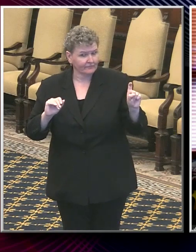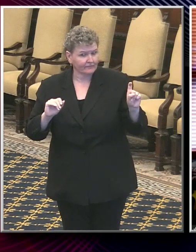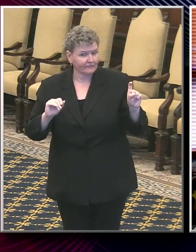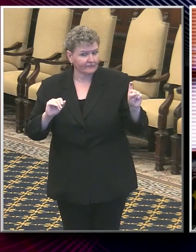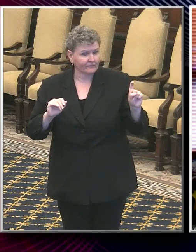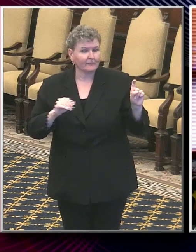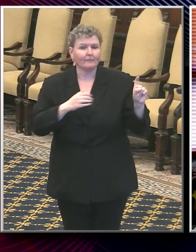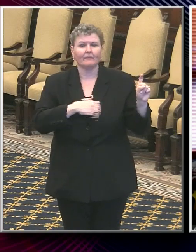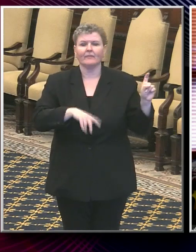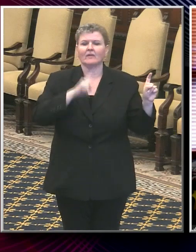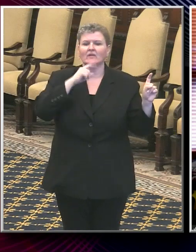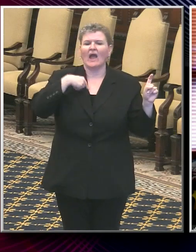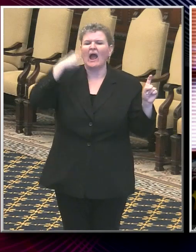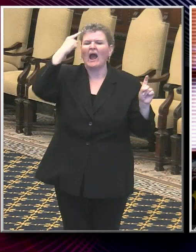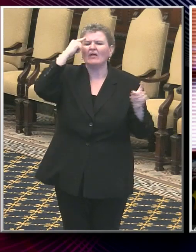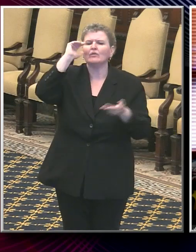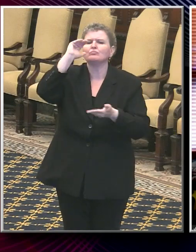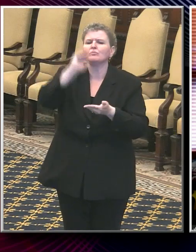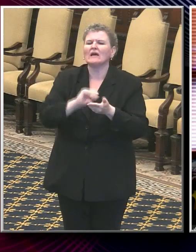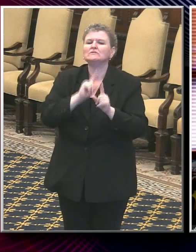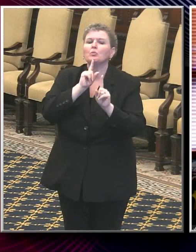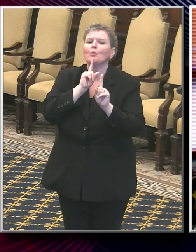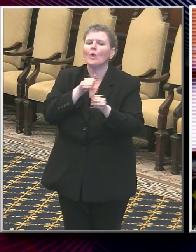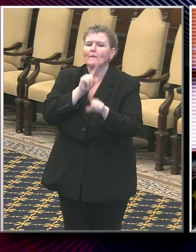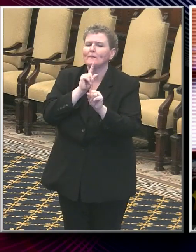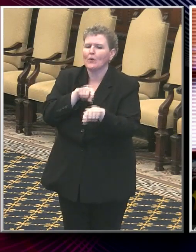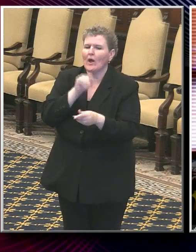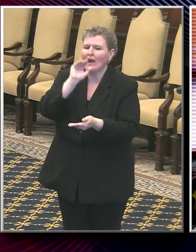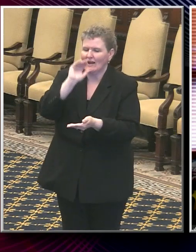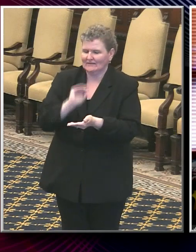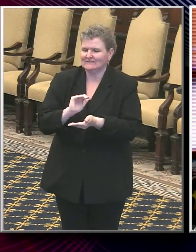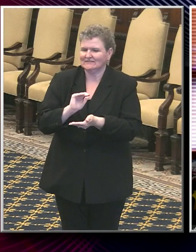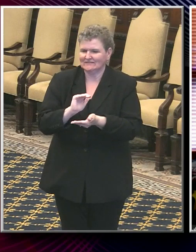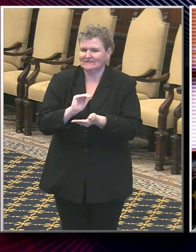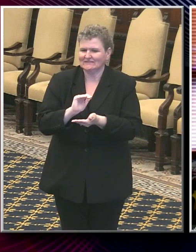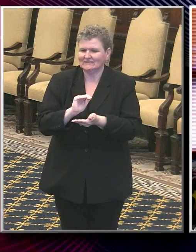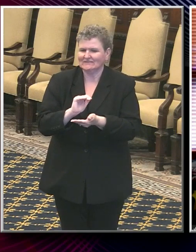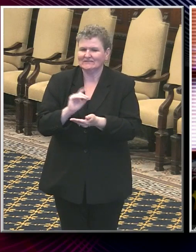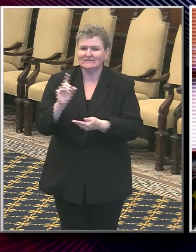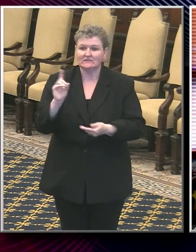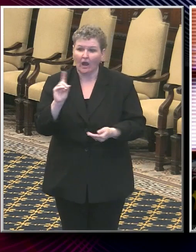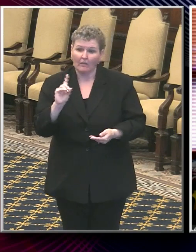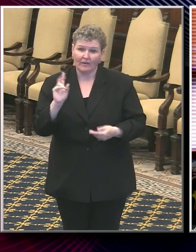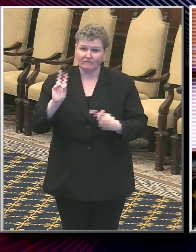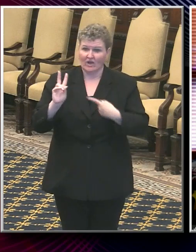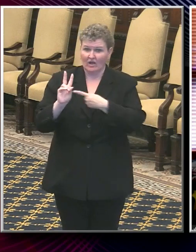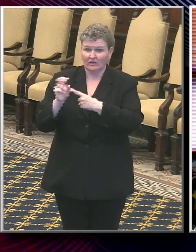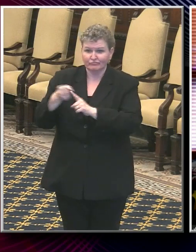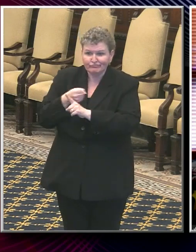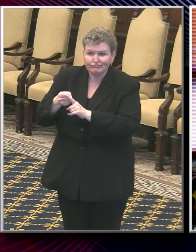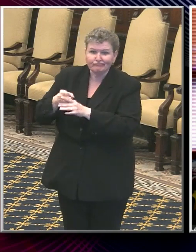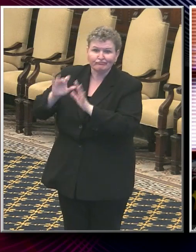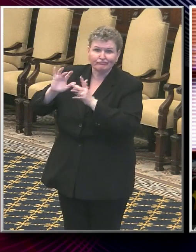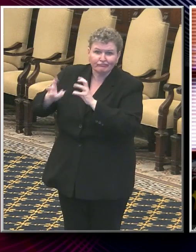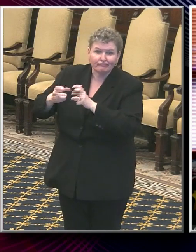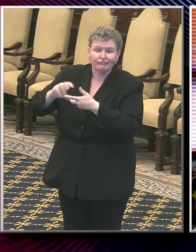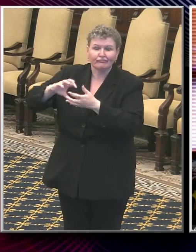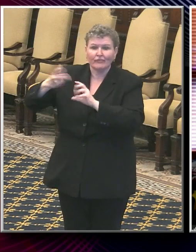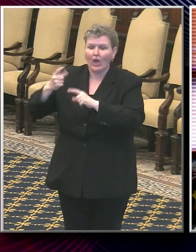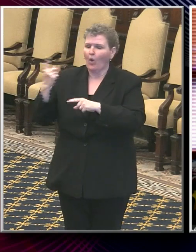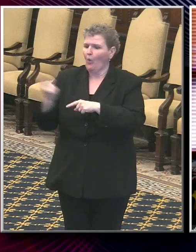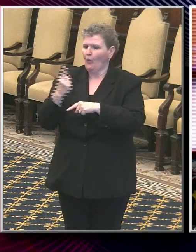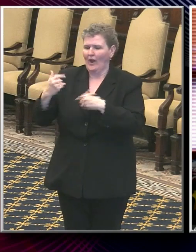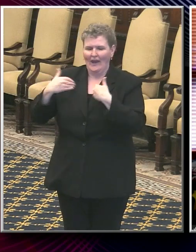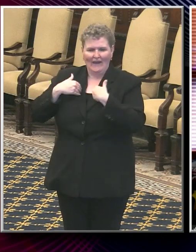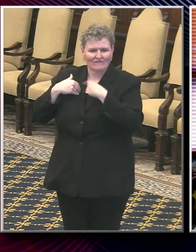Also, I think that the issue of domestic violence is always and child abuse is also always an issue when it comes to people being